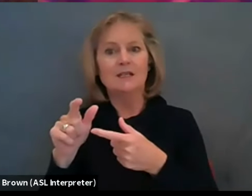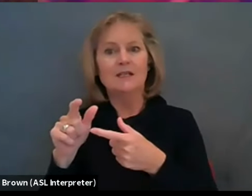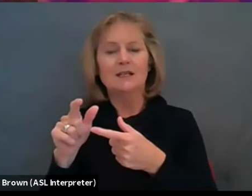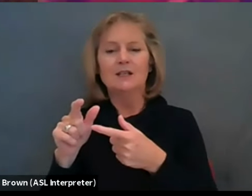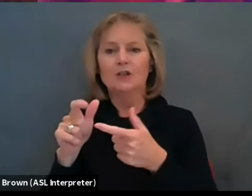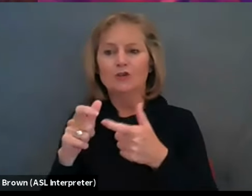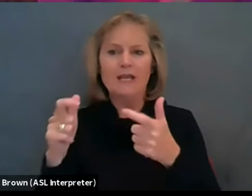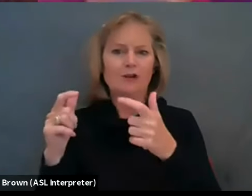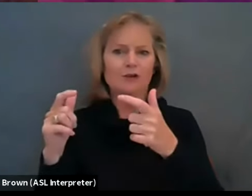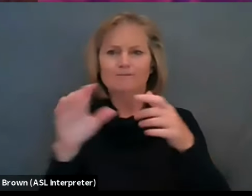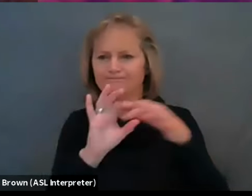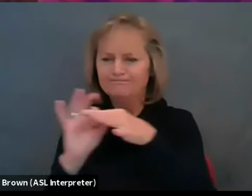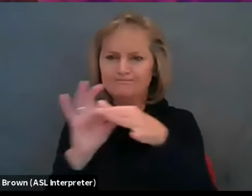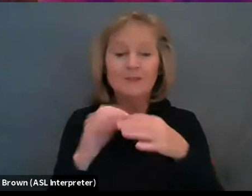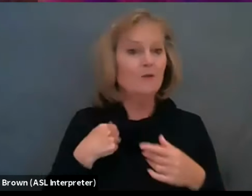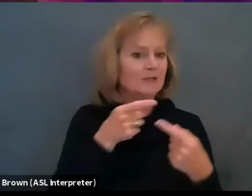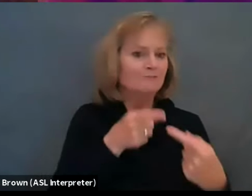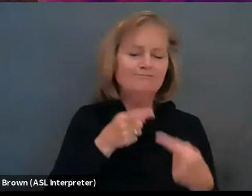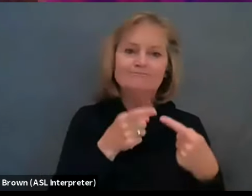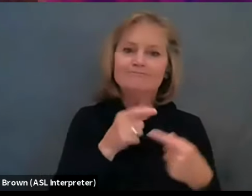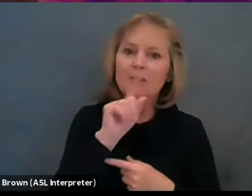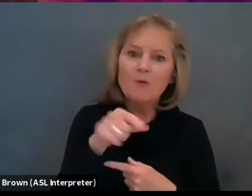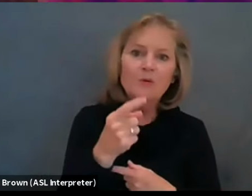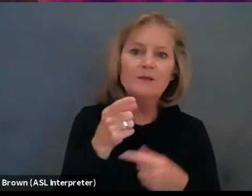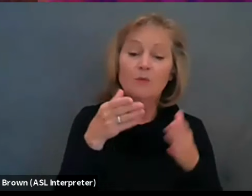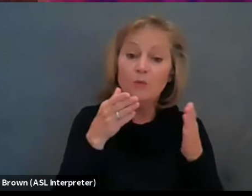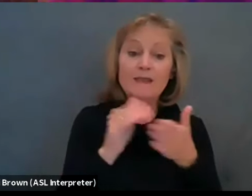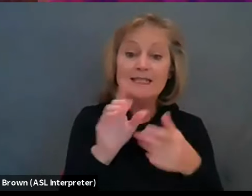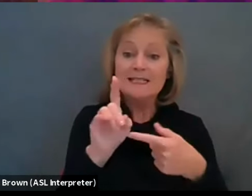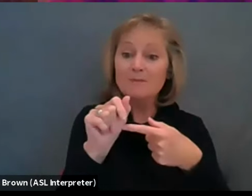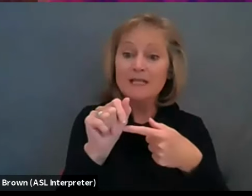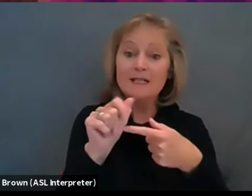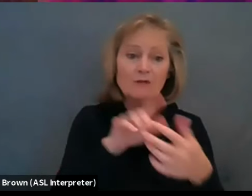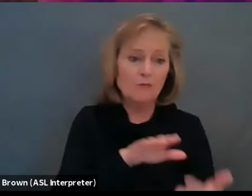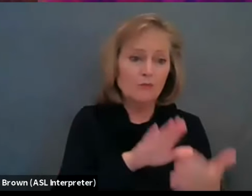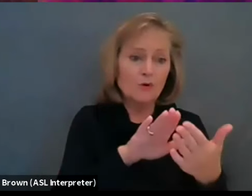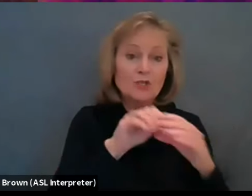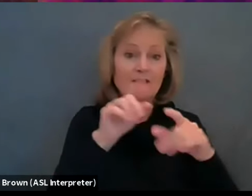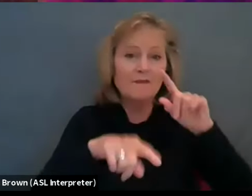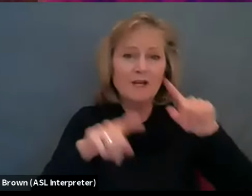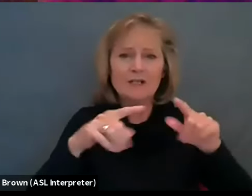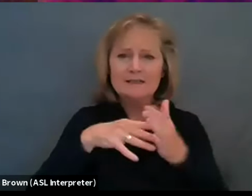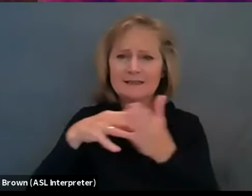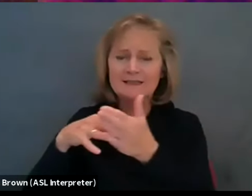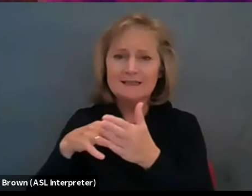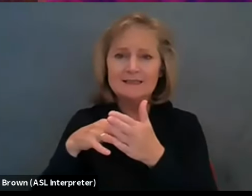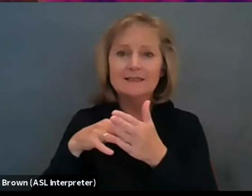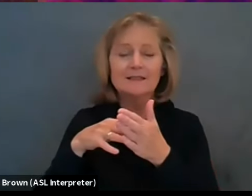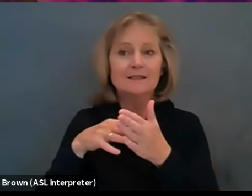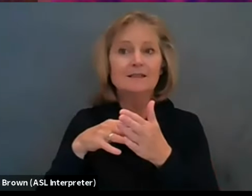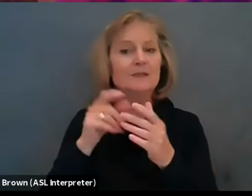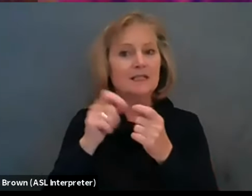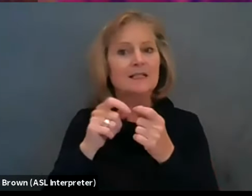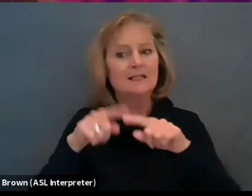comparability. I mean, we struggled with not only sort of the way that disability was being approached in various studies, you know,